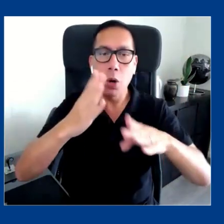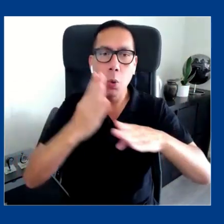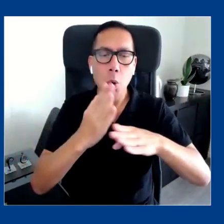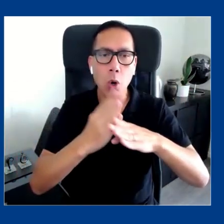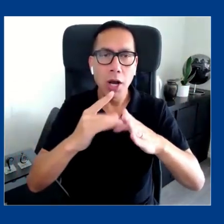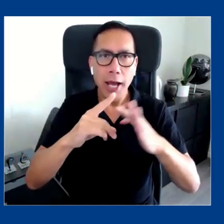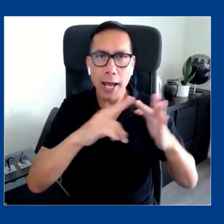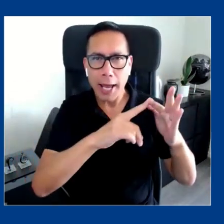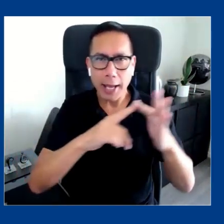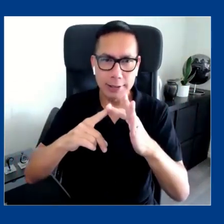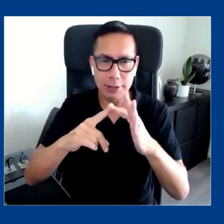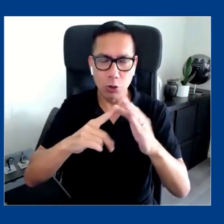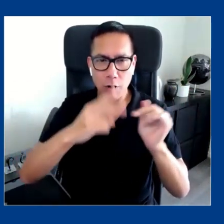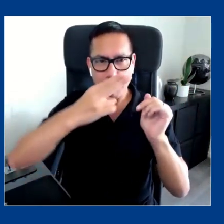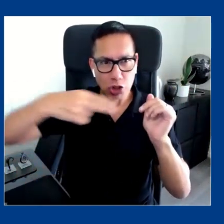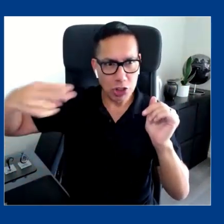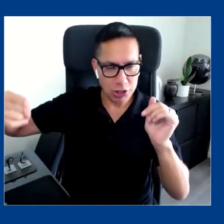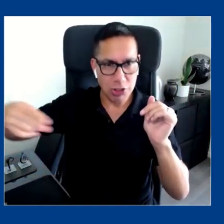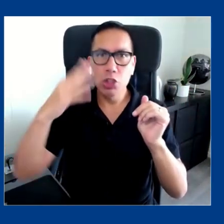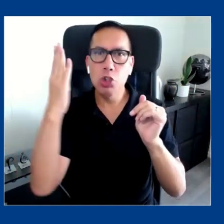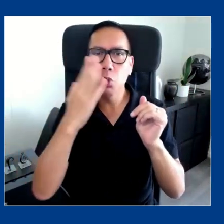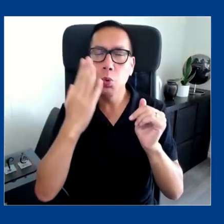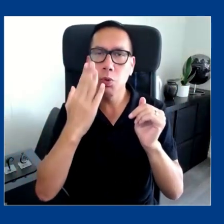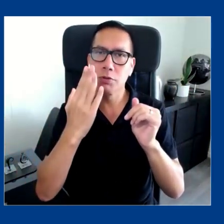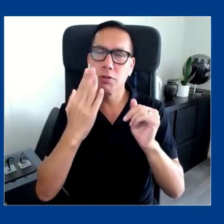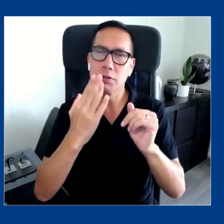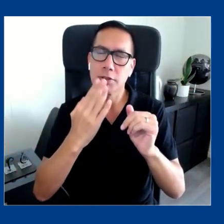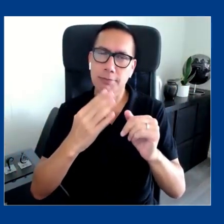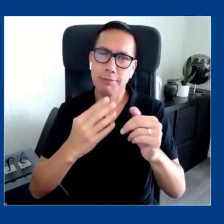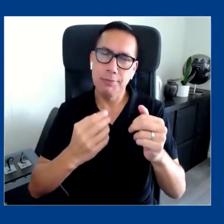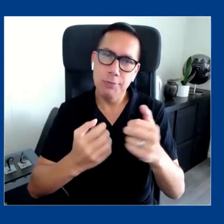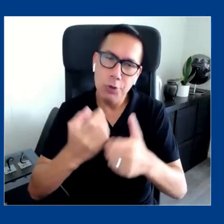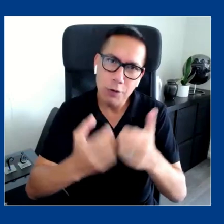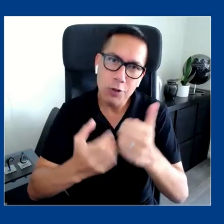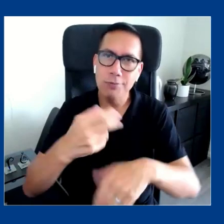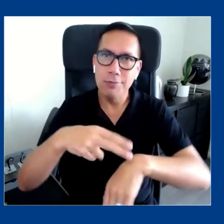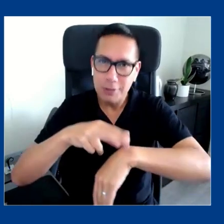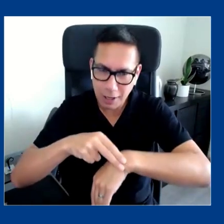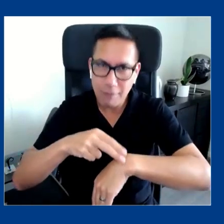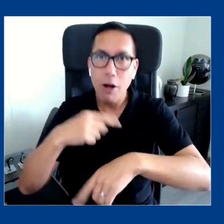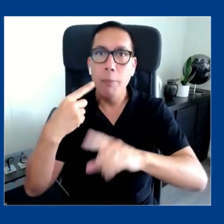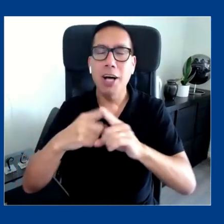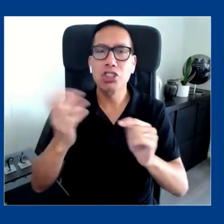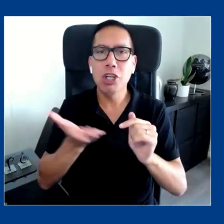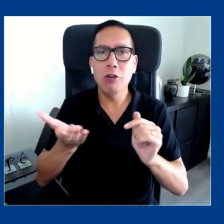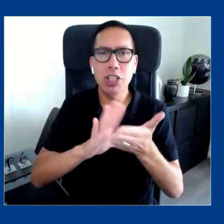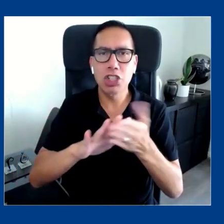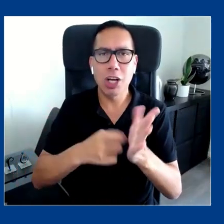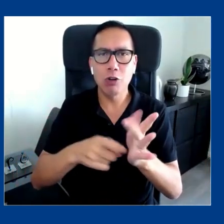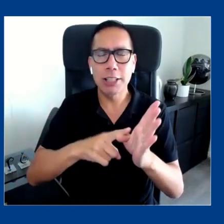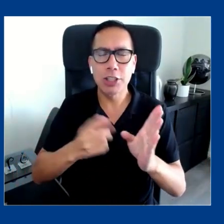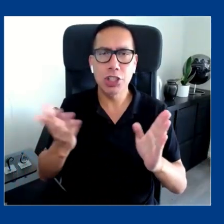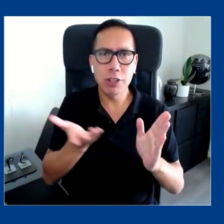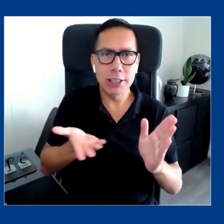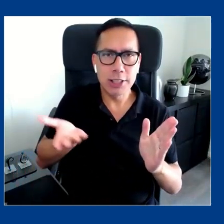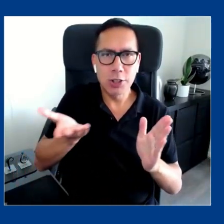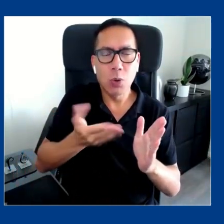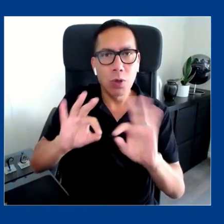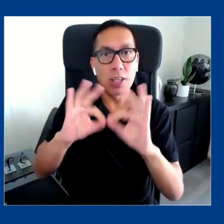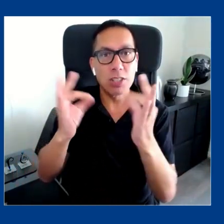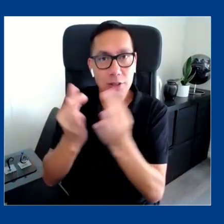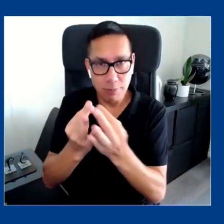at schools and tertiary institutions, and has also worked with charity organisations. He has been with the University of Melbourne